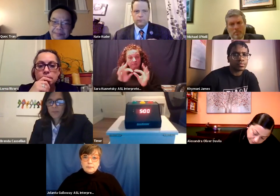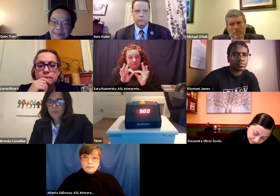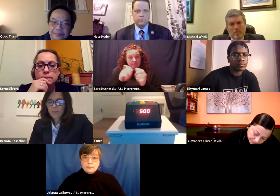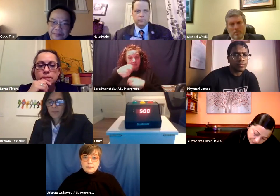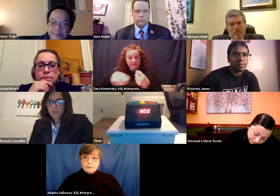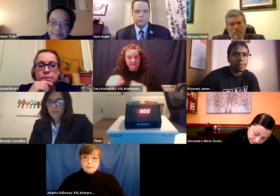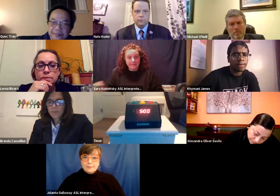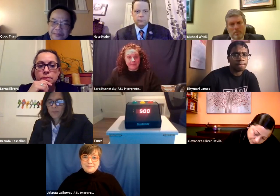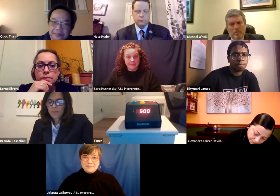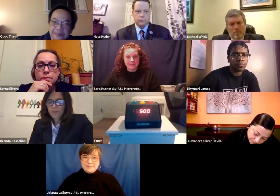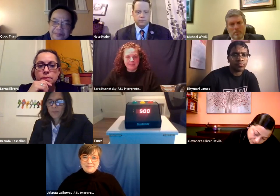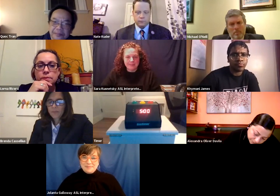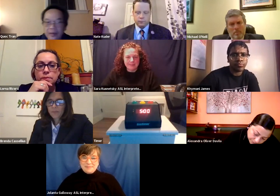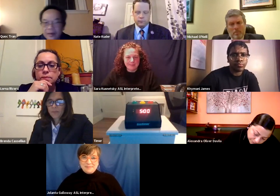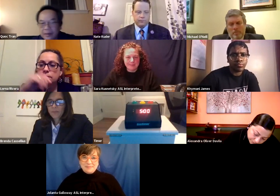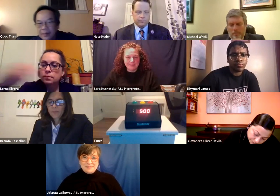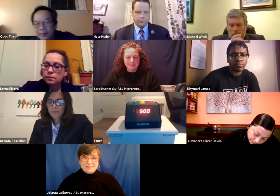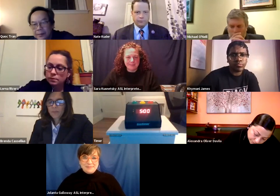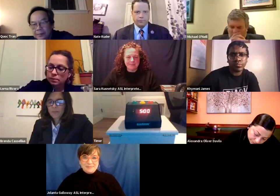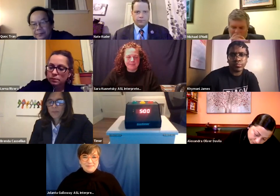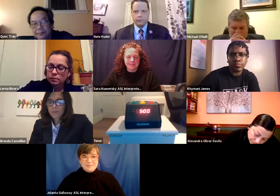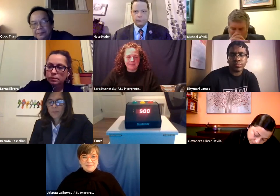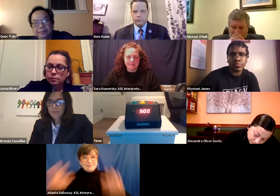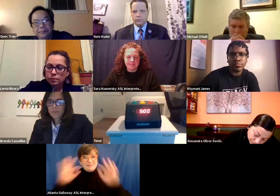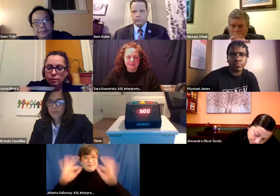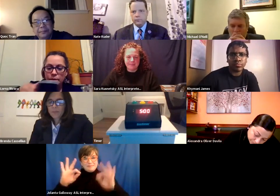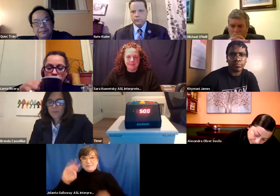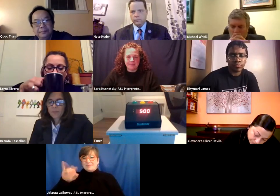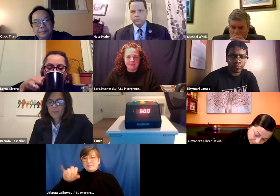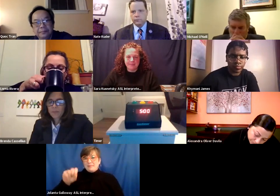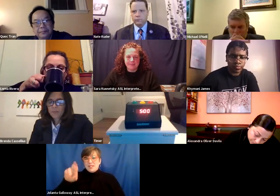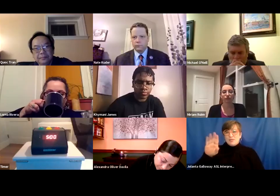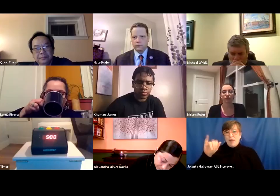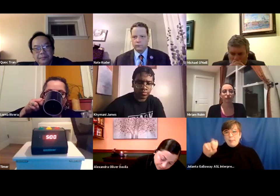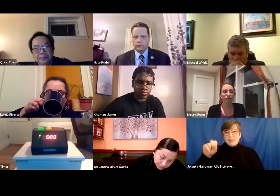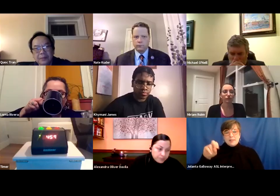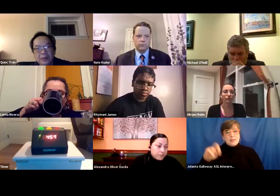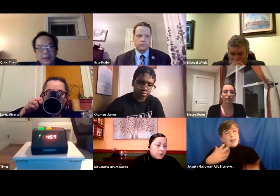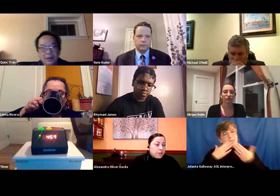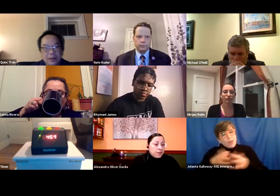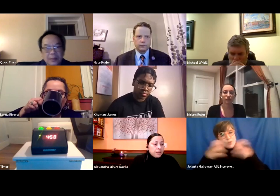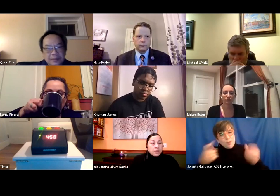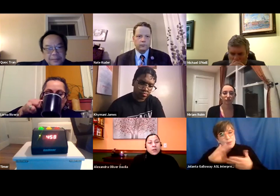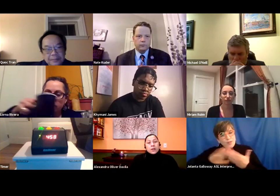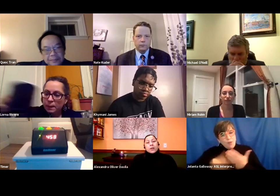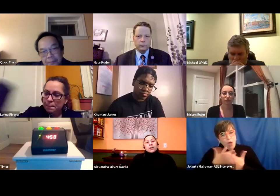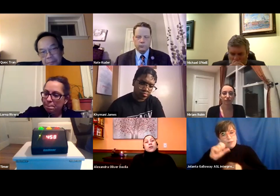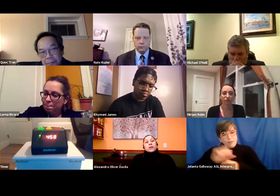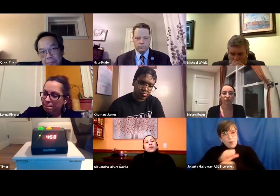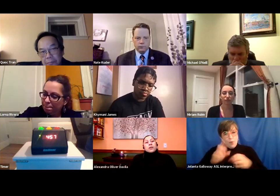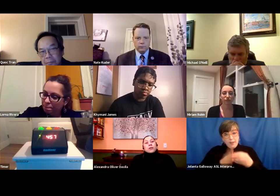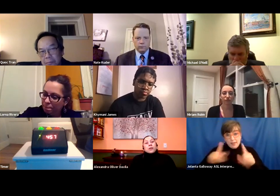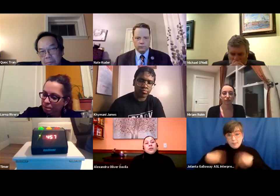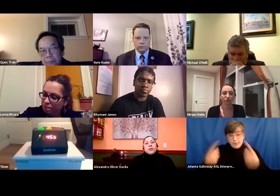Yes, again, thank you so much for all of the work that's been done to date. I have a couple of questions.